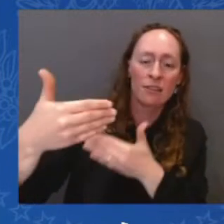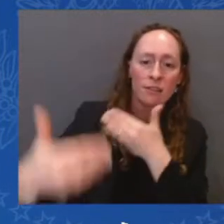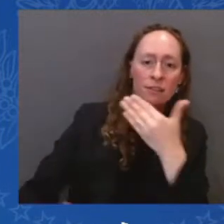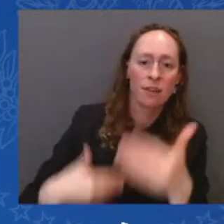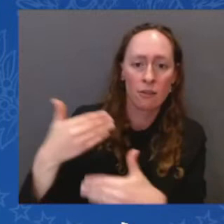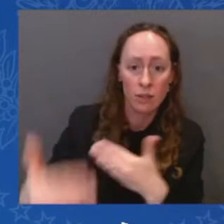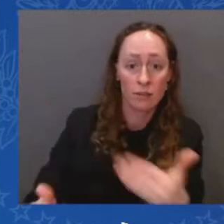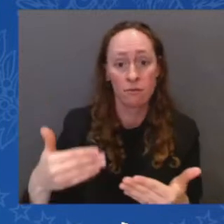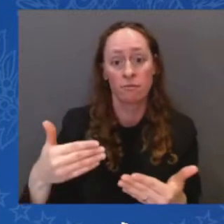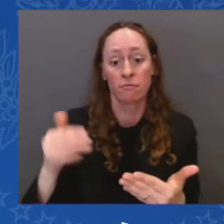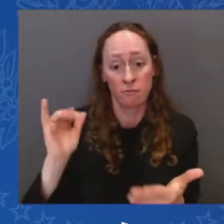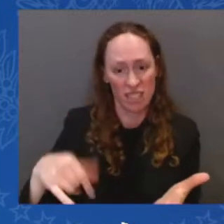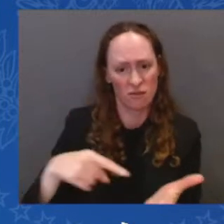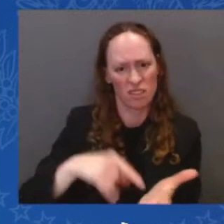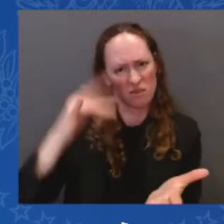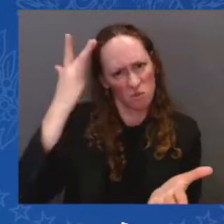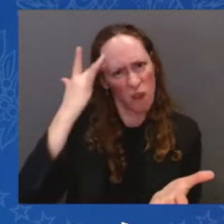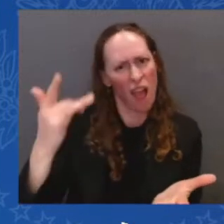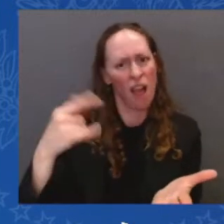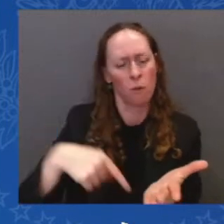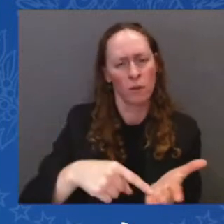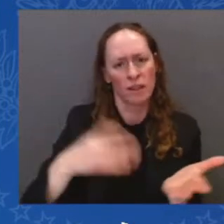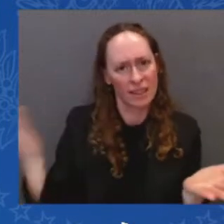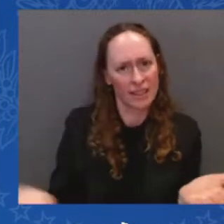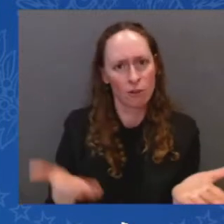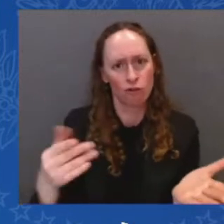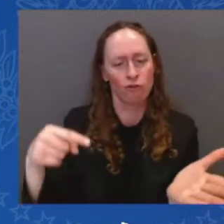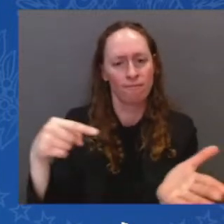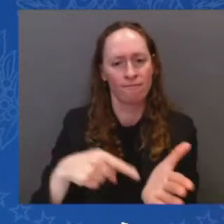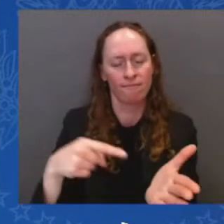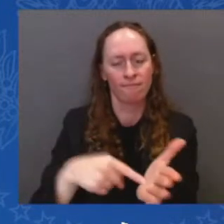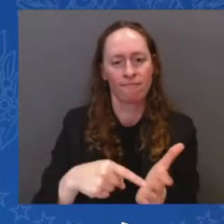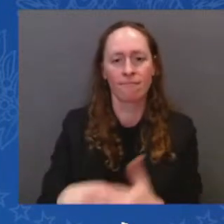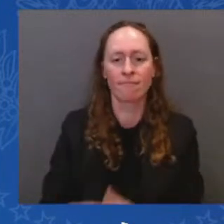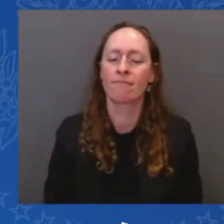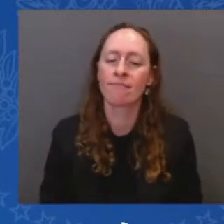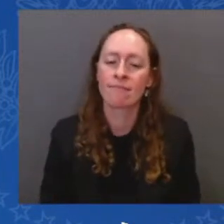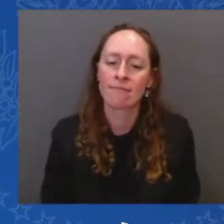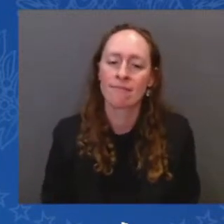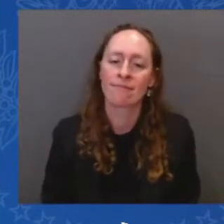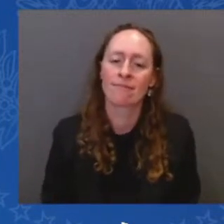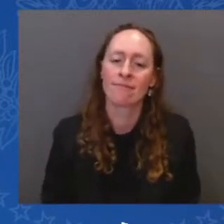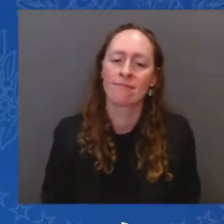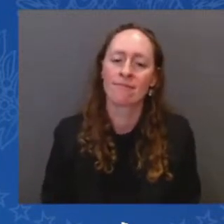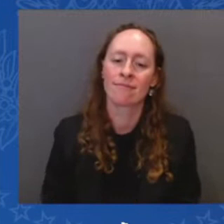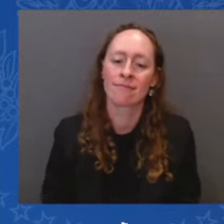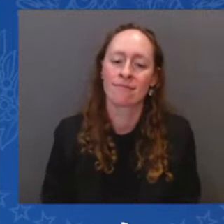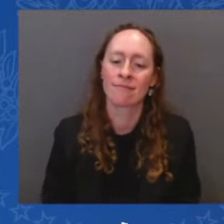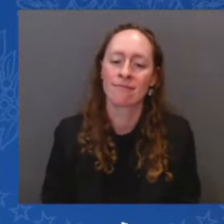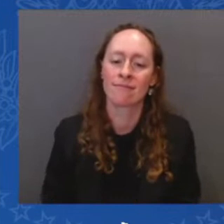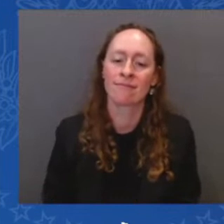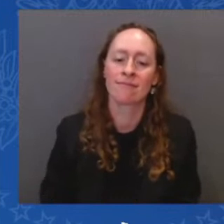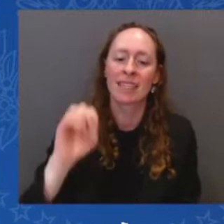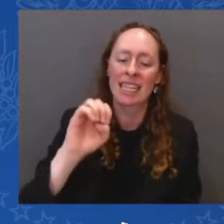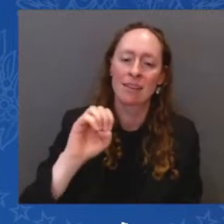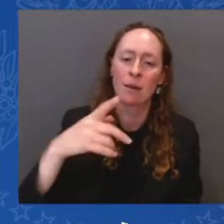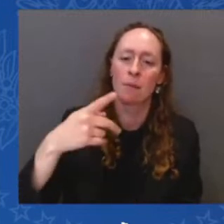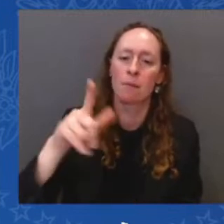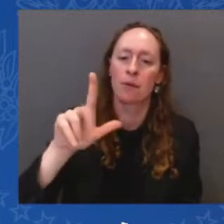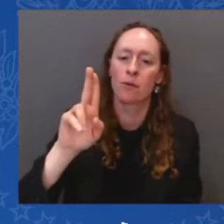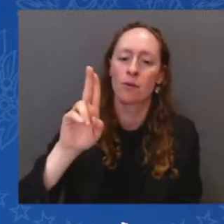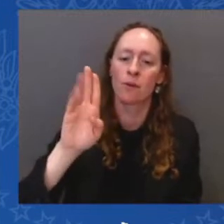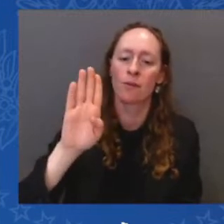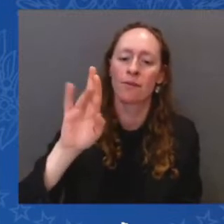of our country is E pluribus unum. From the many come one. We are one